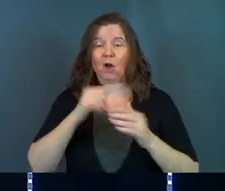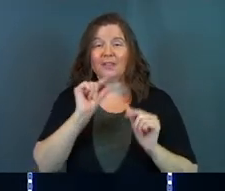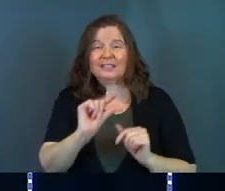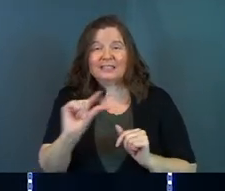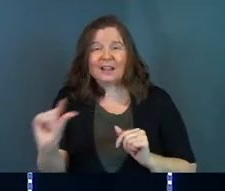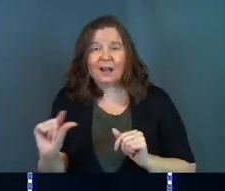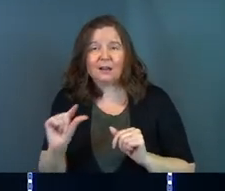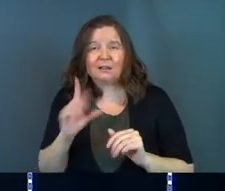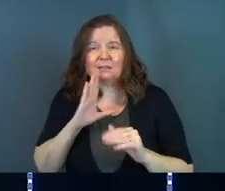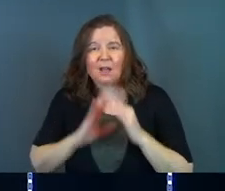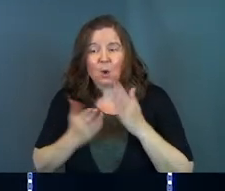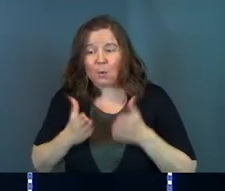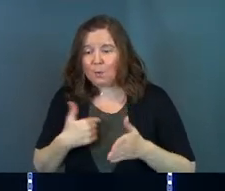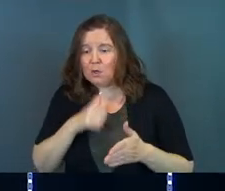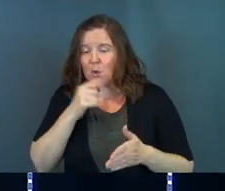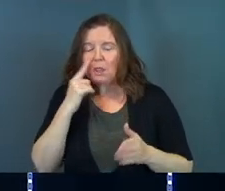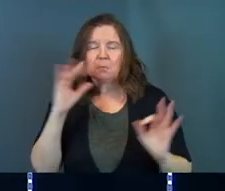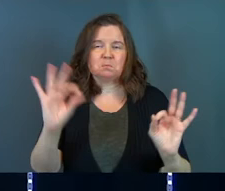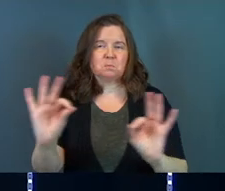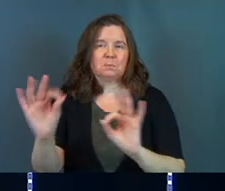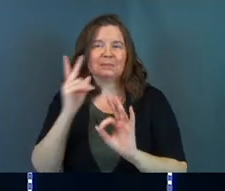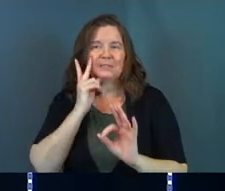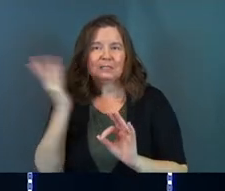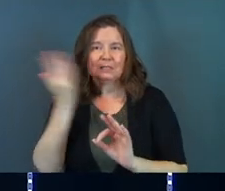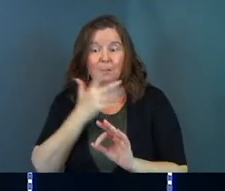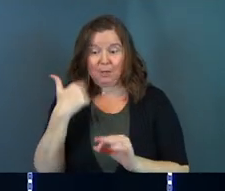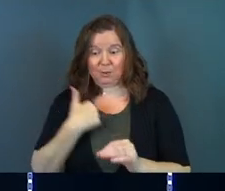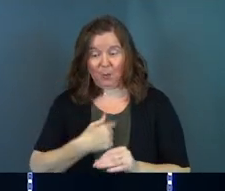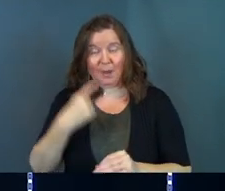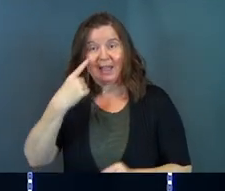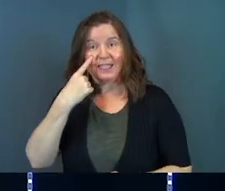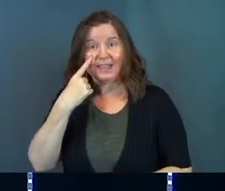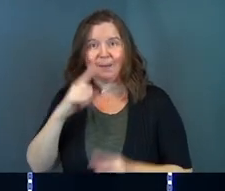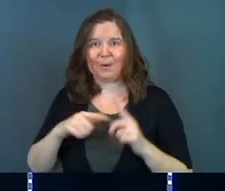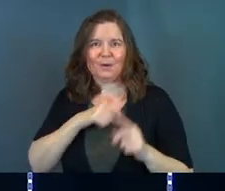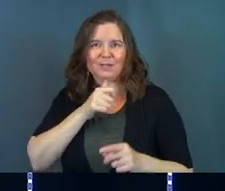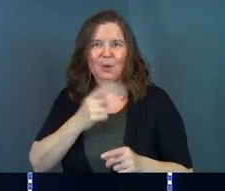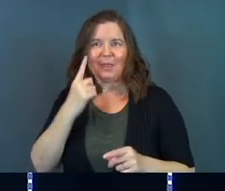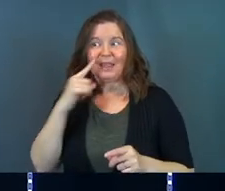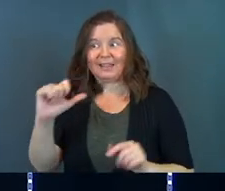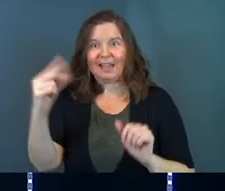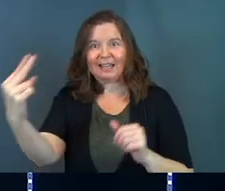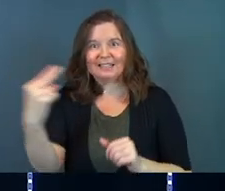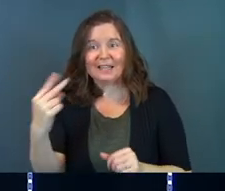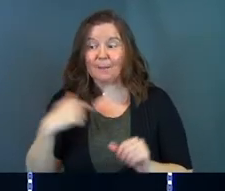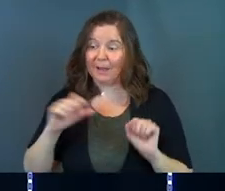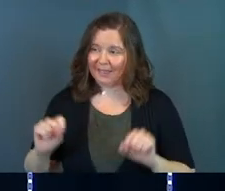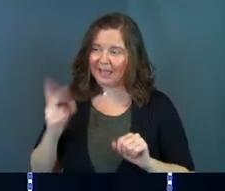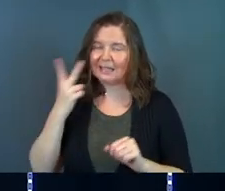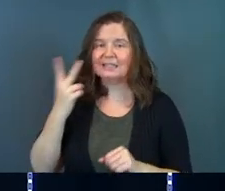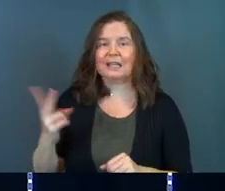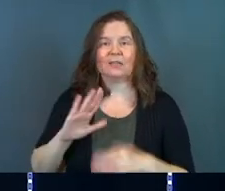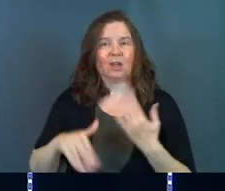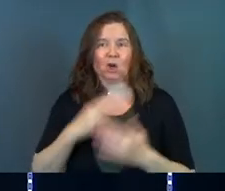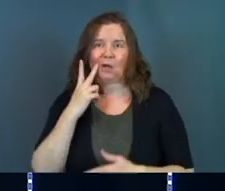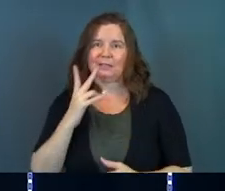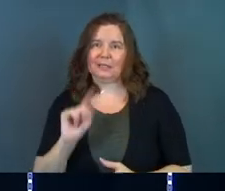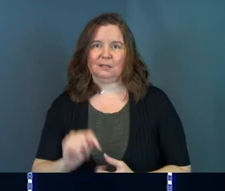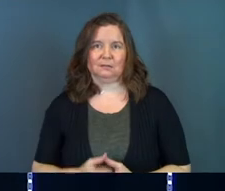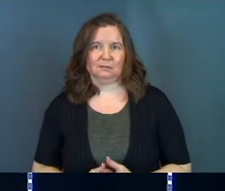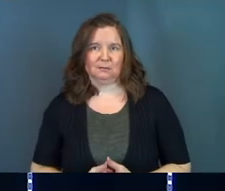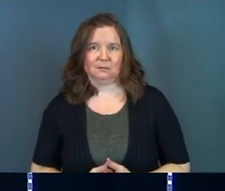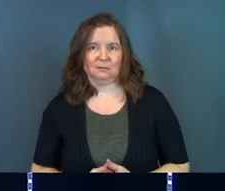tiny little subtle ways that we don't think anybody else sees, because we think it, but we don't think they can see it, and they can see it. They can all see